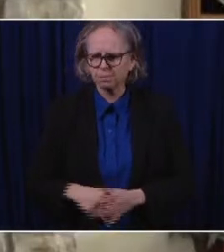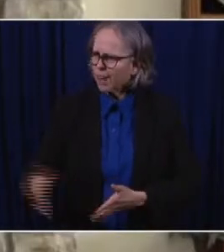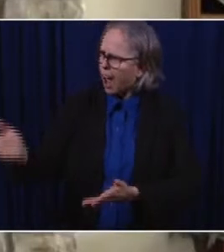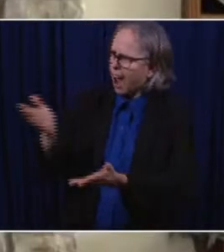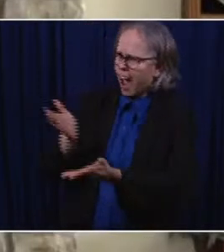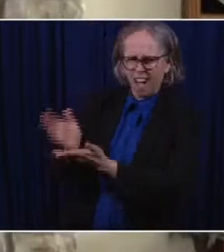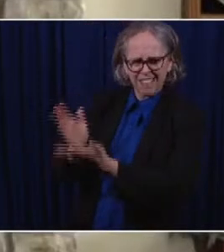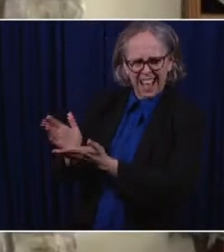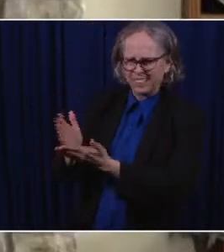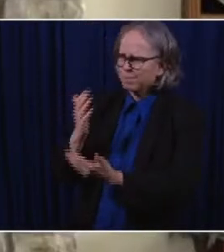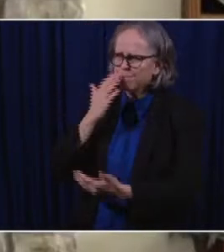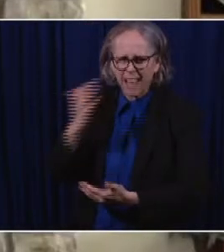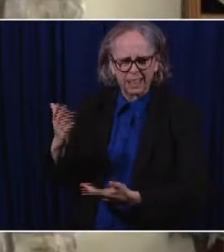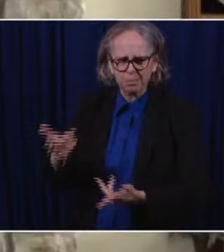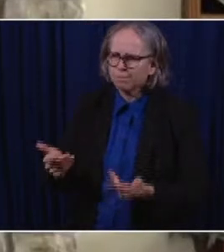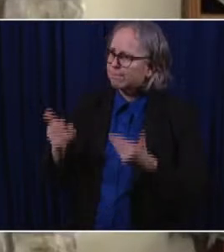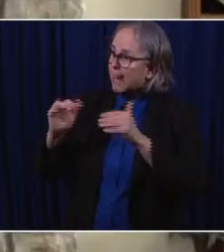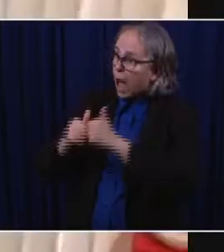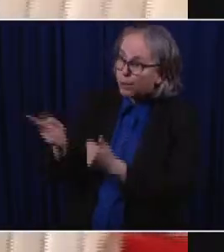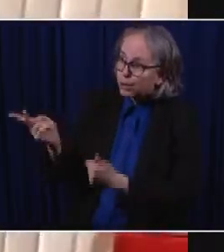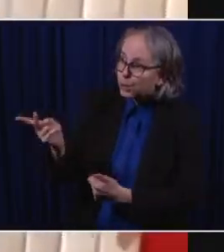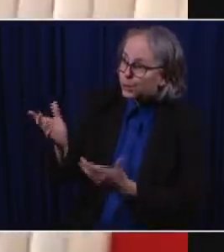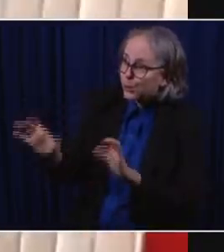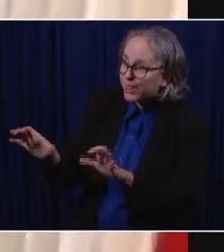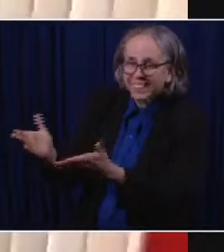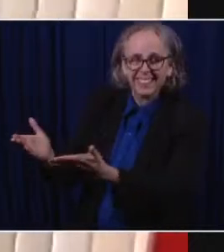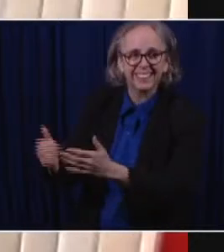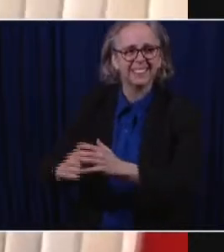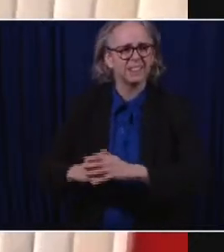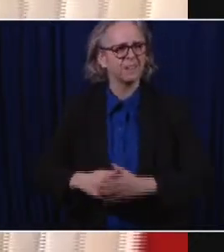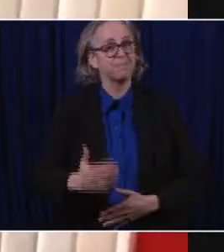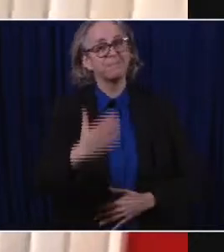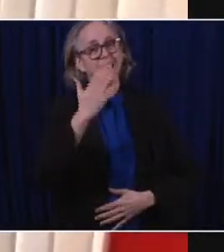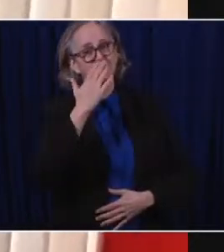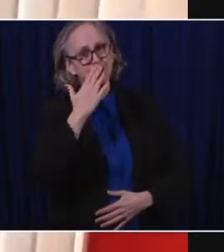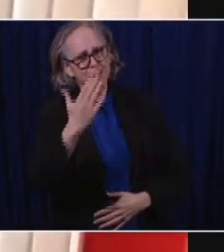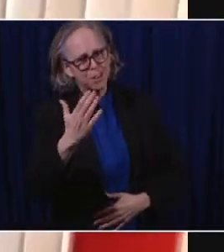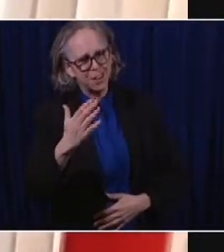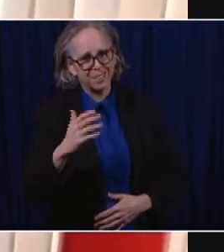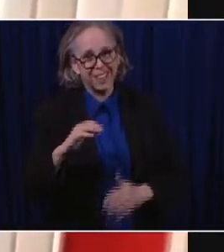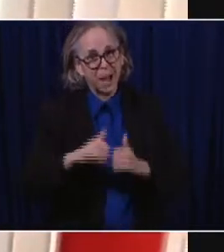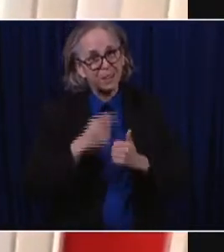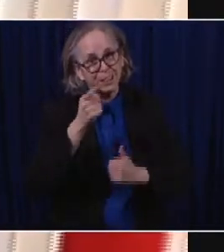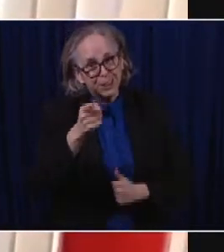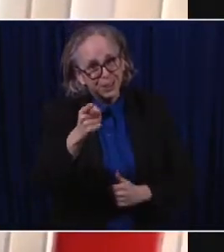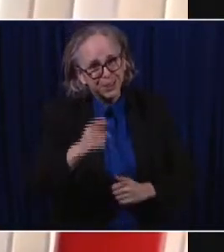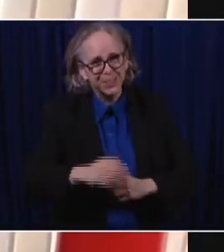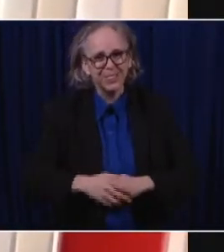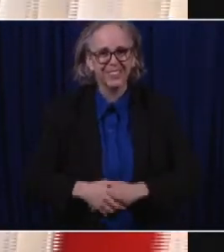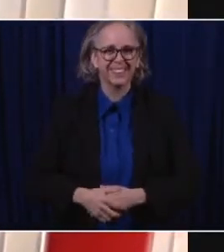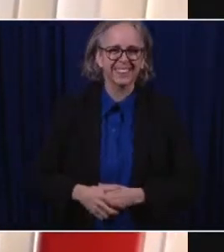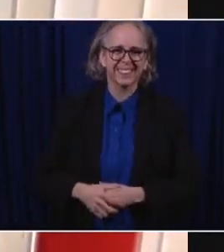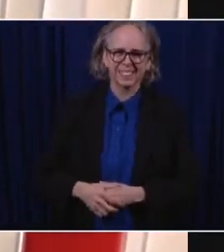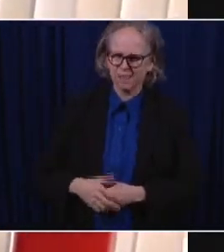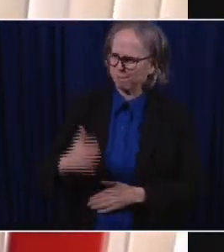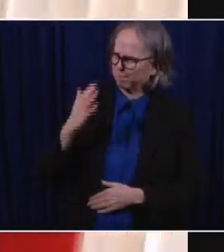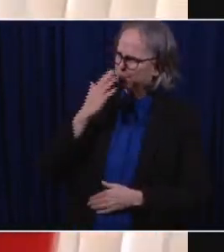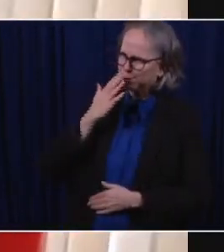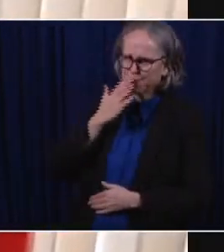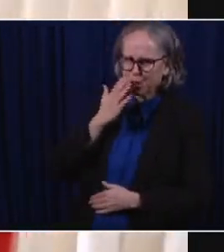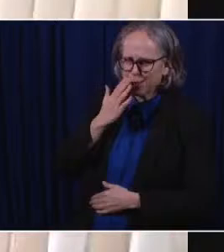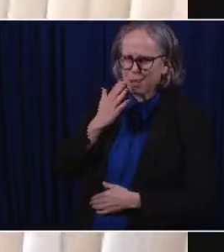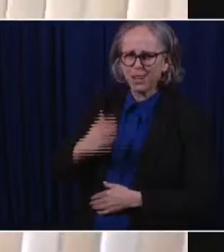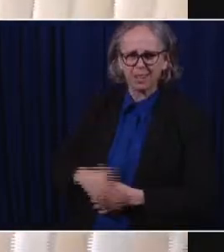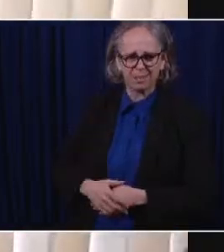Mrs. Walker, how are you doing? We're doing great, thank you. How are you, Governor? Well, I'm good. I'm good. Are you